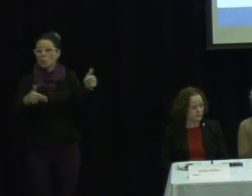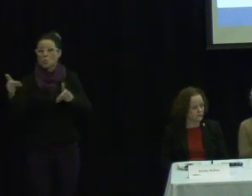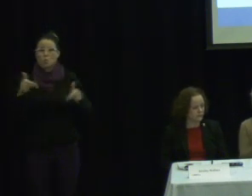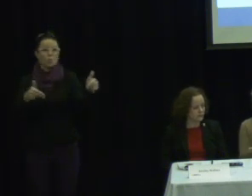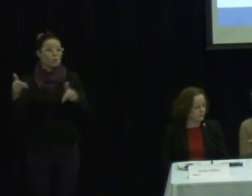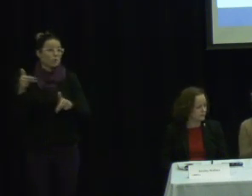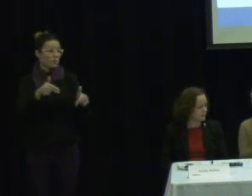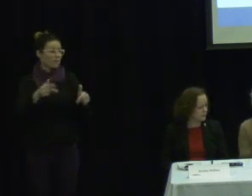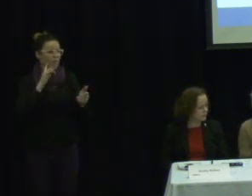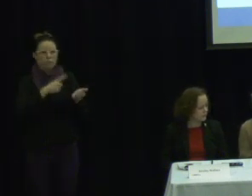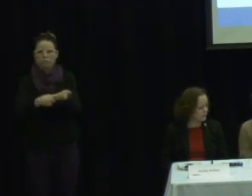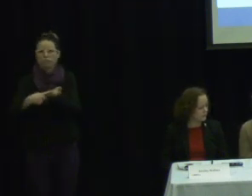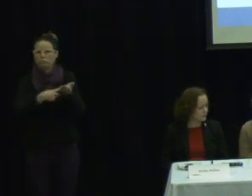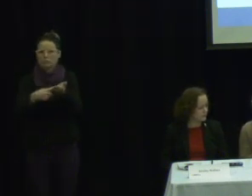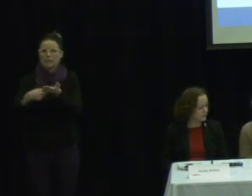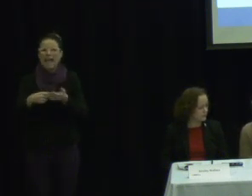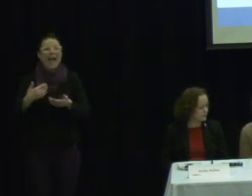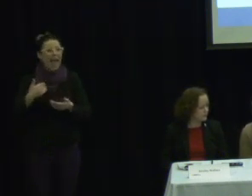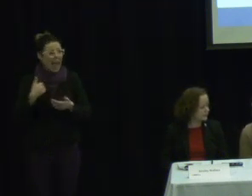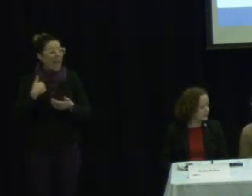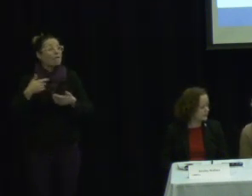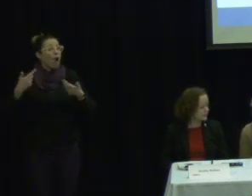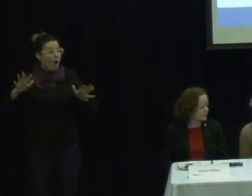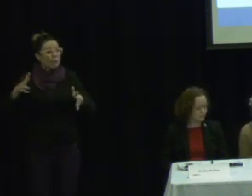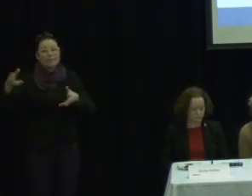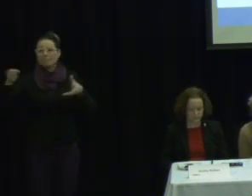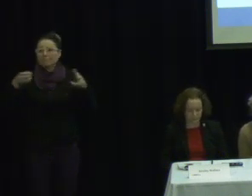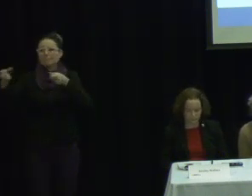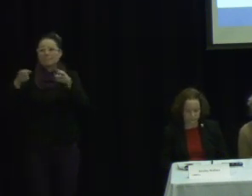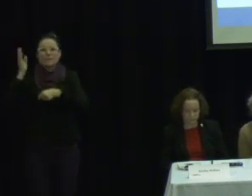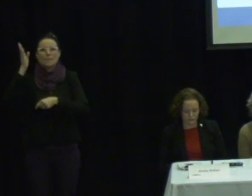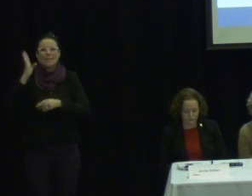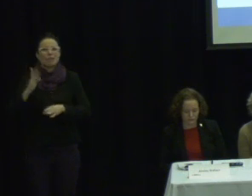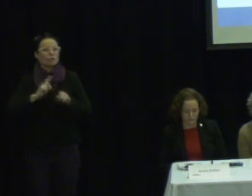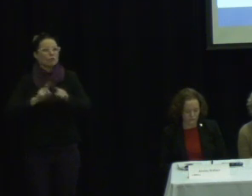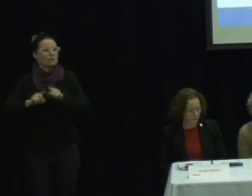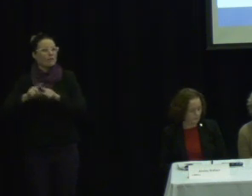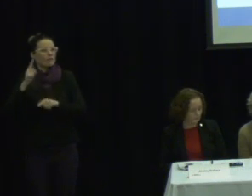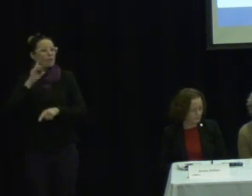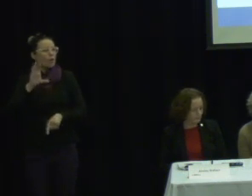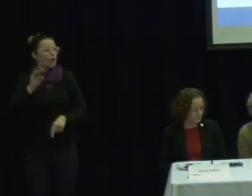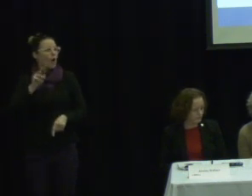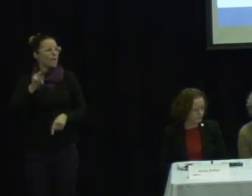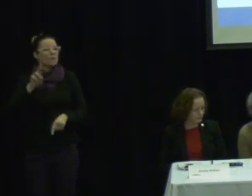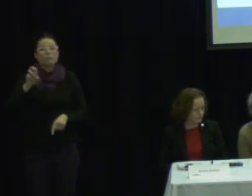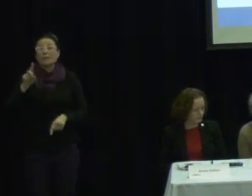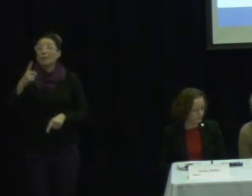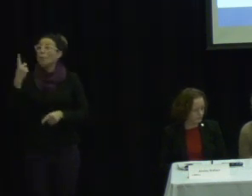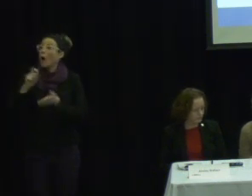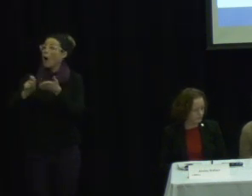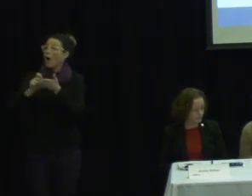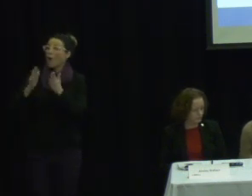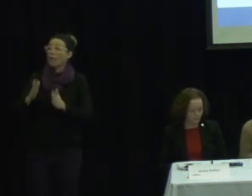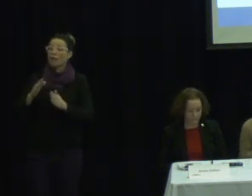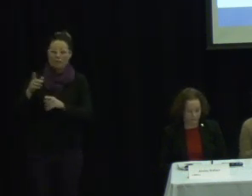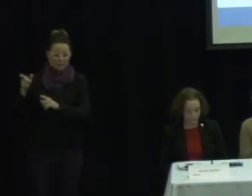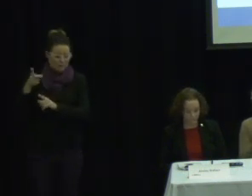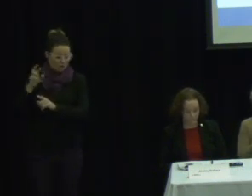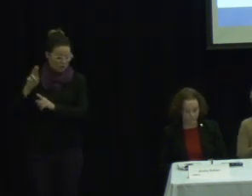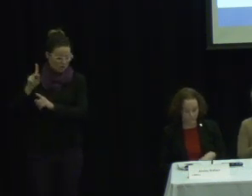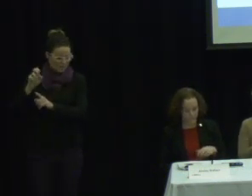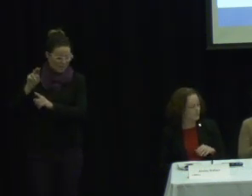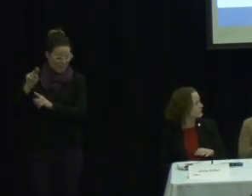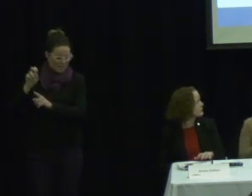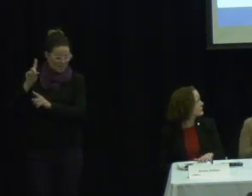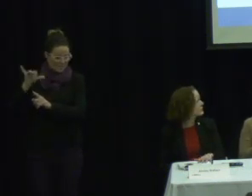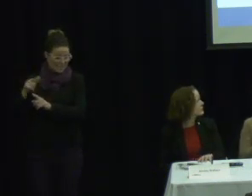There is a slate of Common Read speakers already, which culminates with the author of that book, Dr. Kendi, being